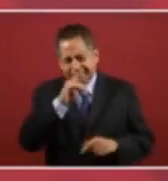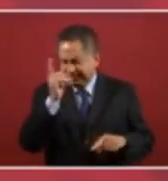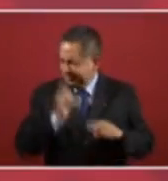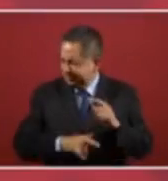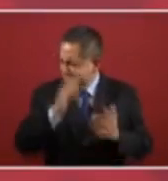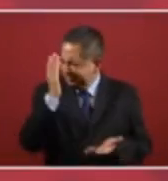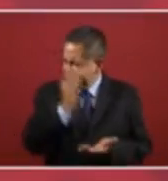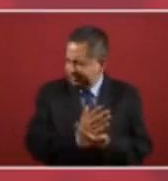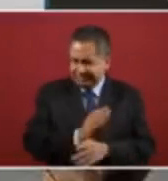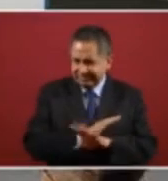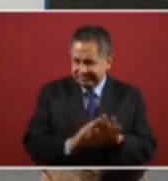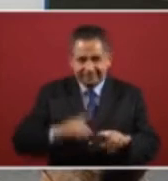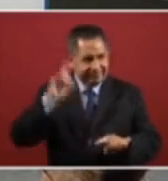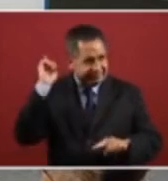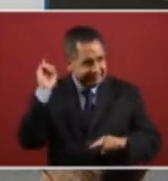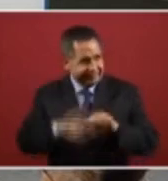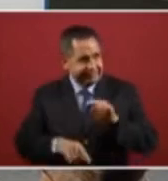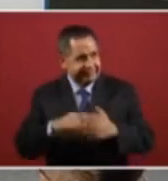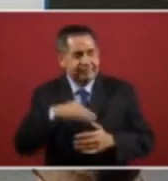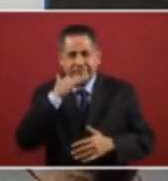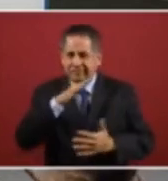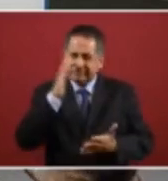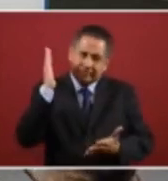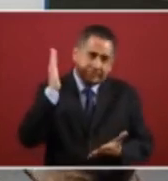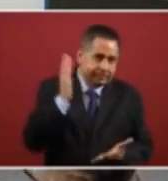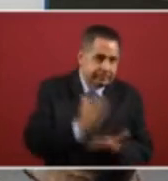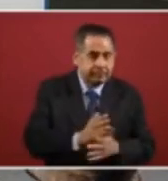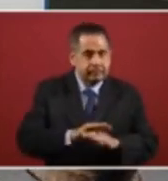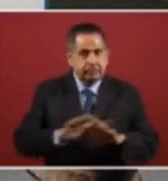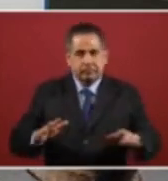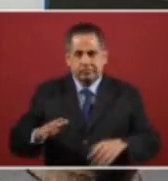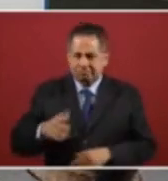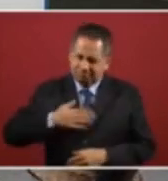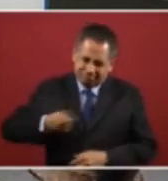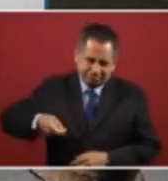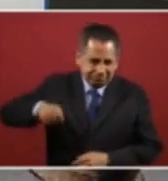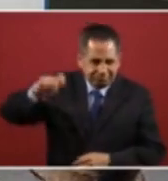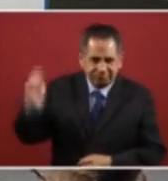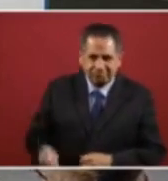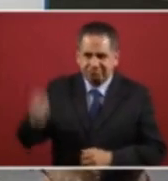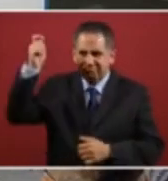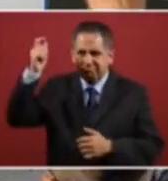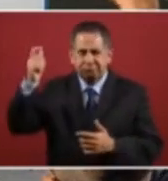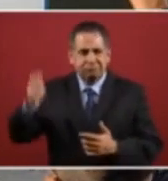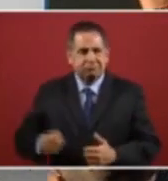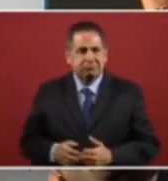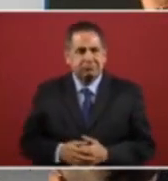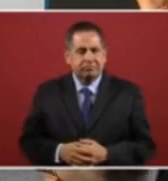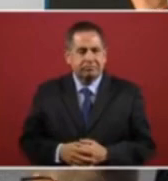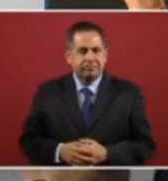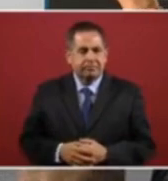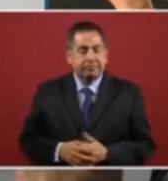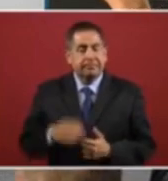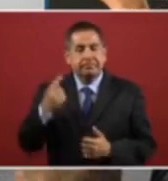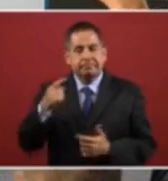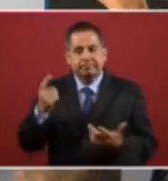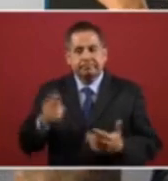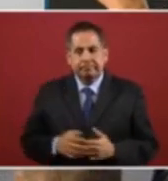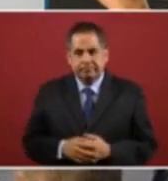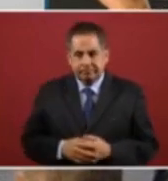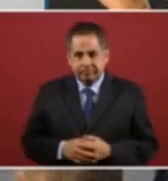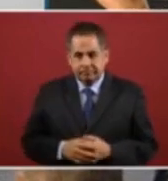That's why zero corruption. It's going to end this corruption. Me canso ganso. Which means if